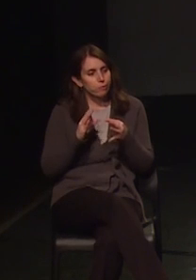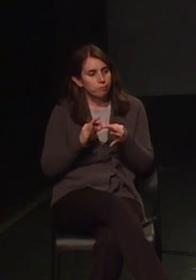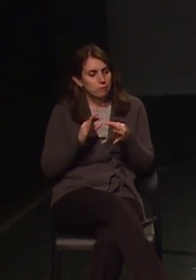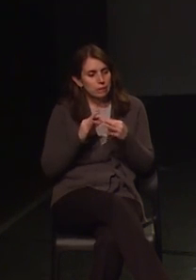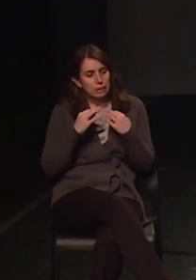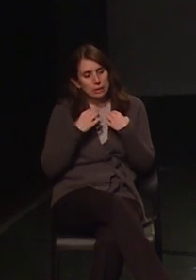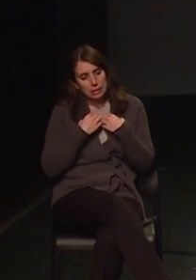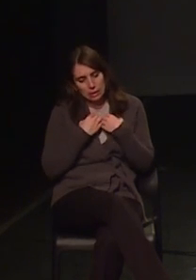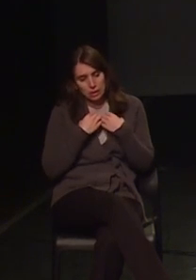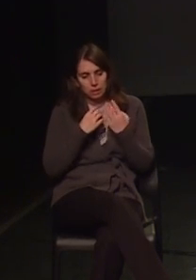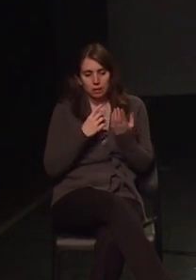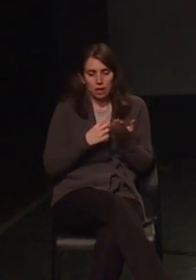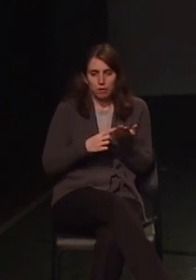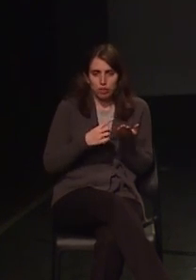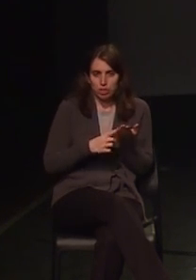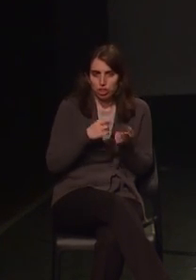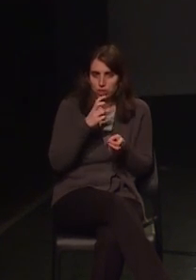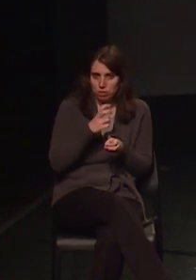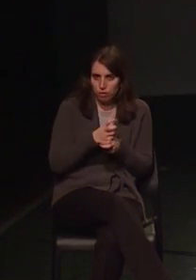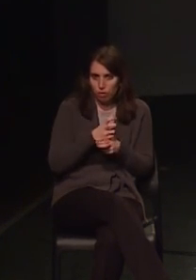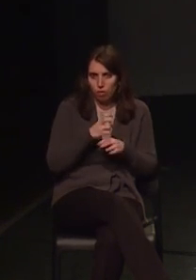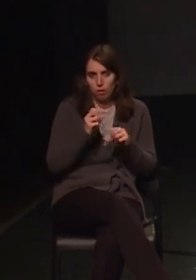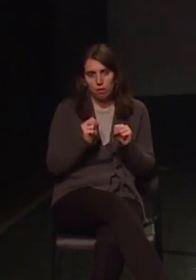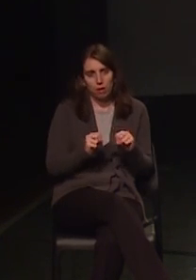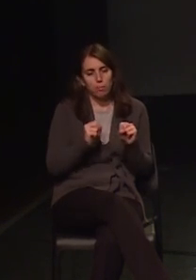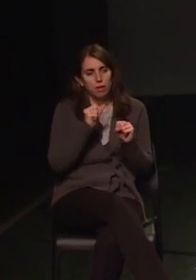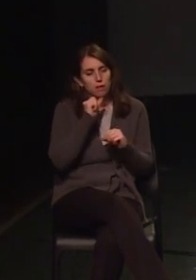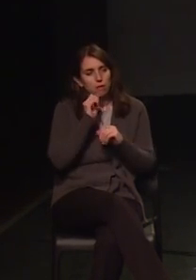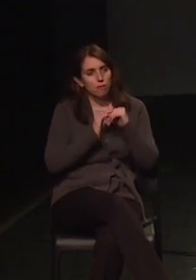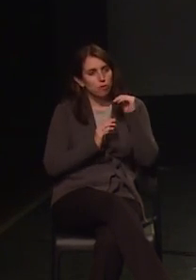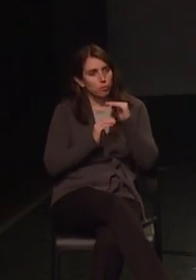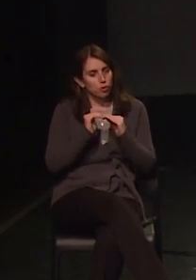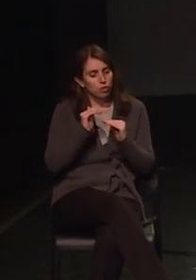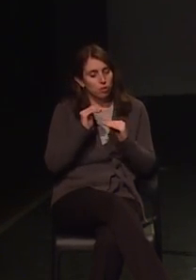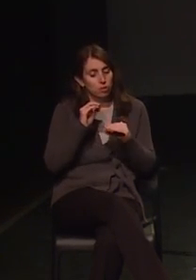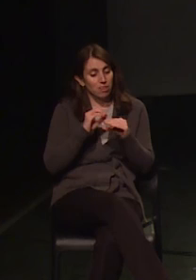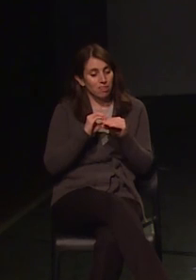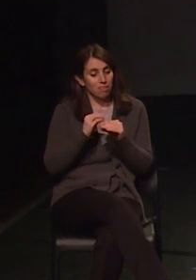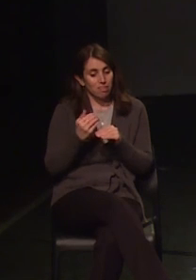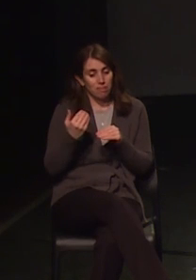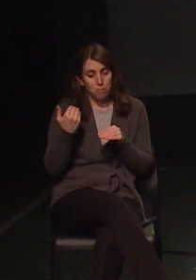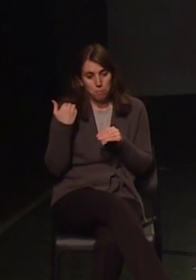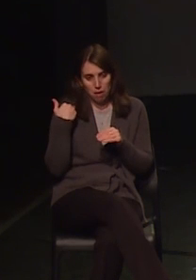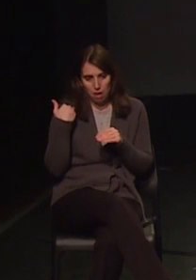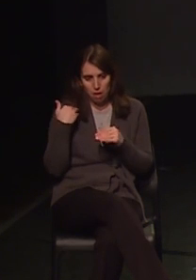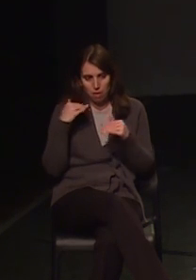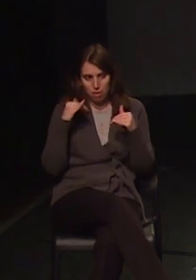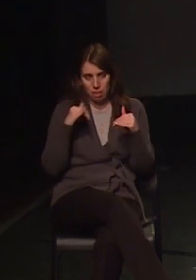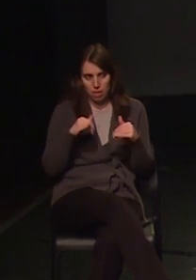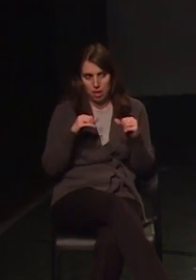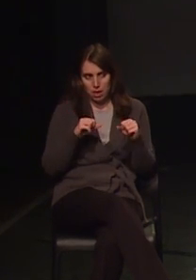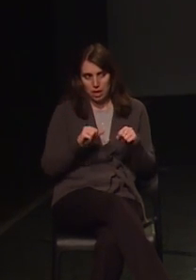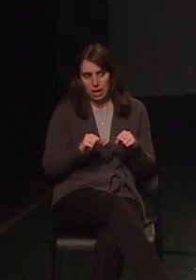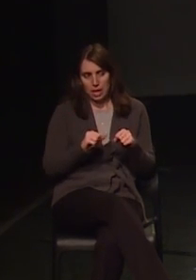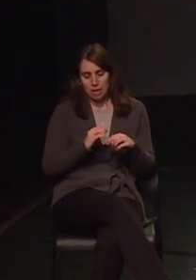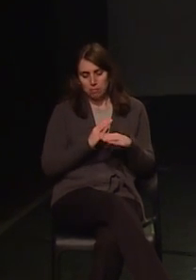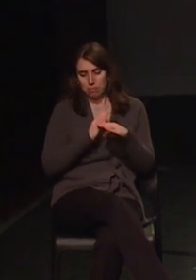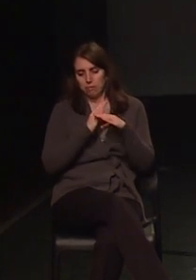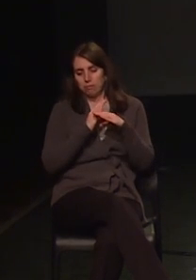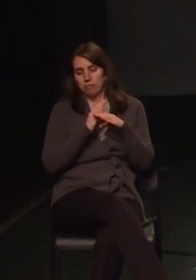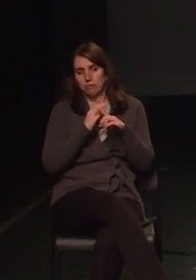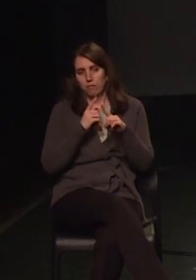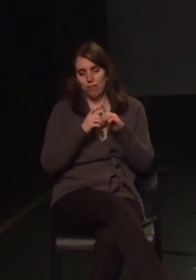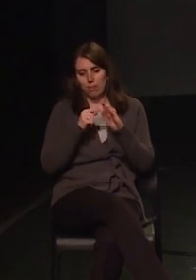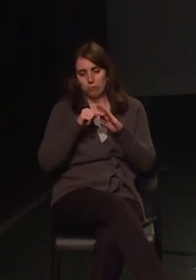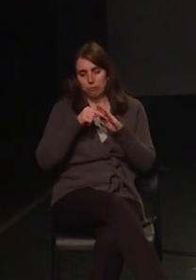be uncomfortable. And in the past, that could have been a gating item for deeper inquiry. So in other words,